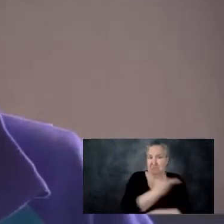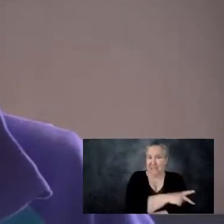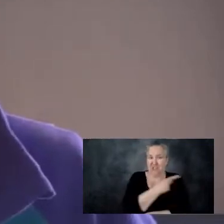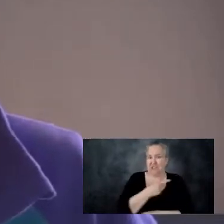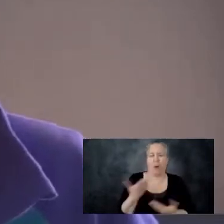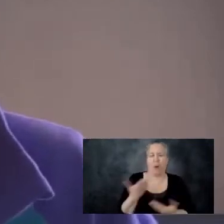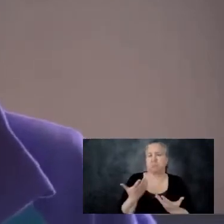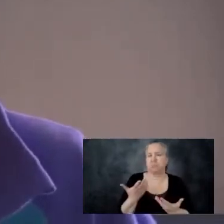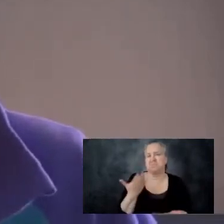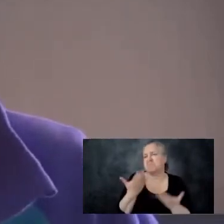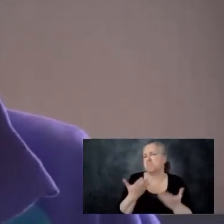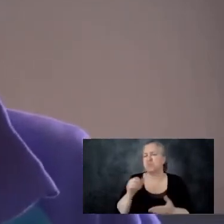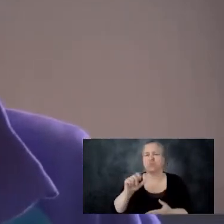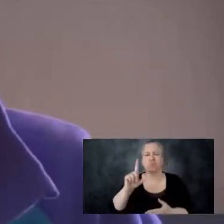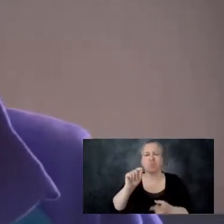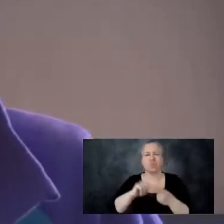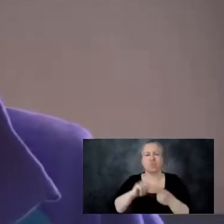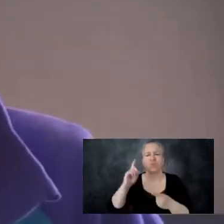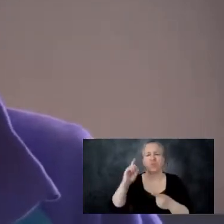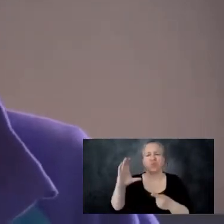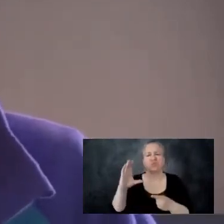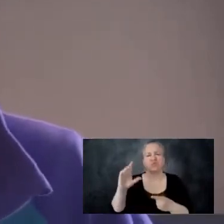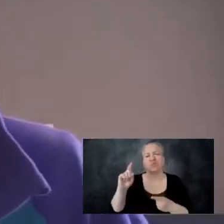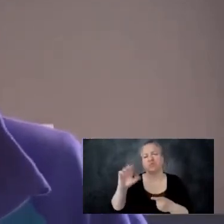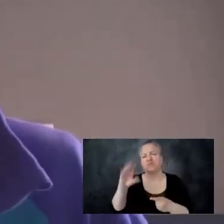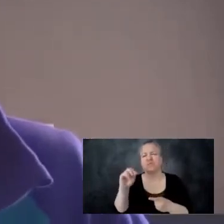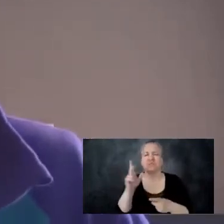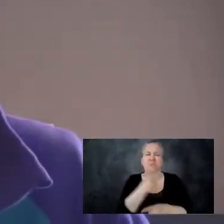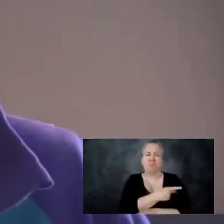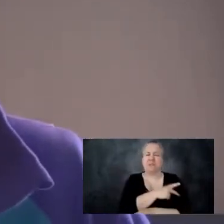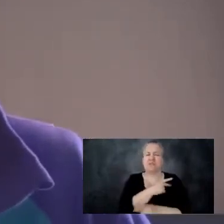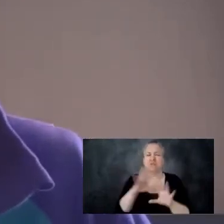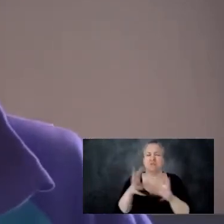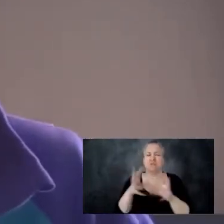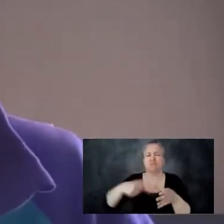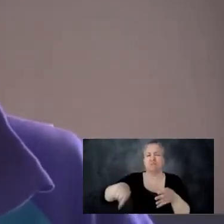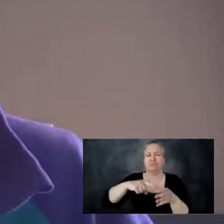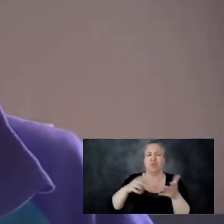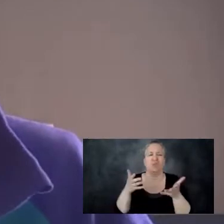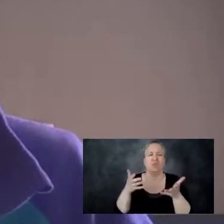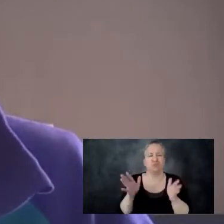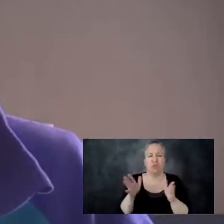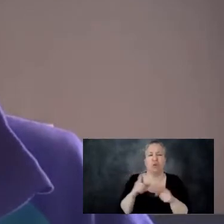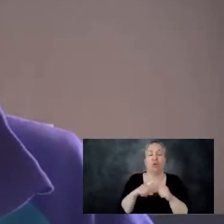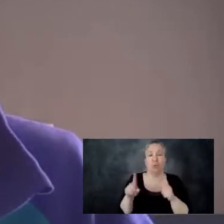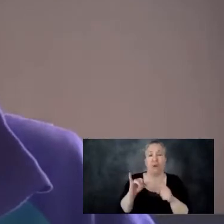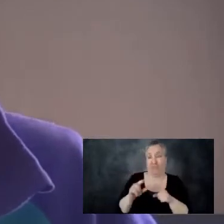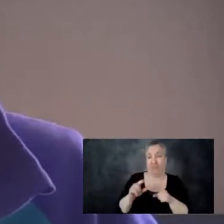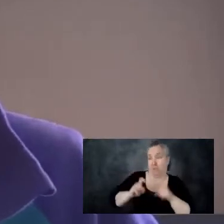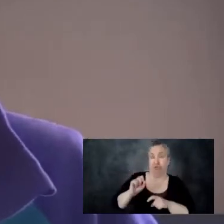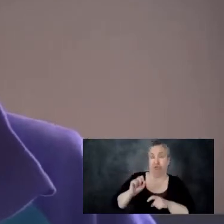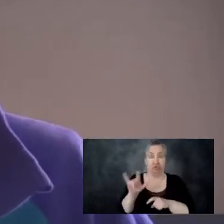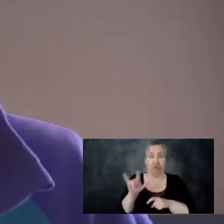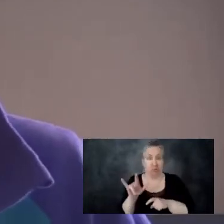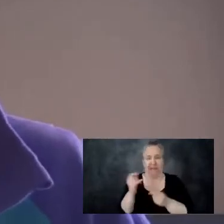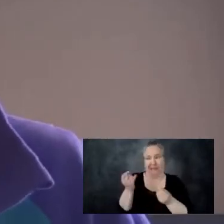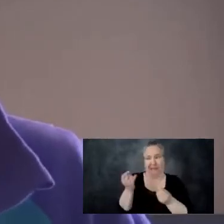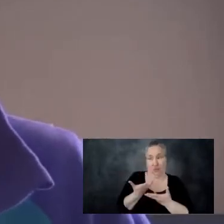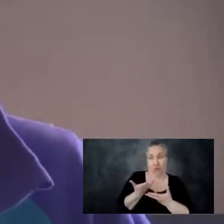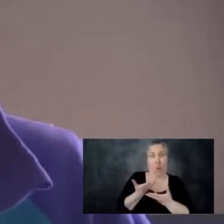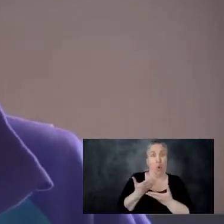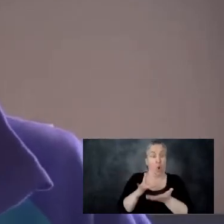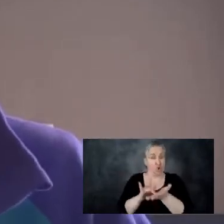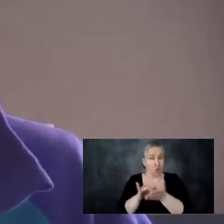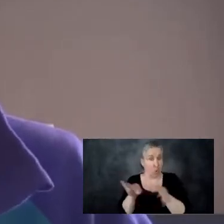between 20 to 100, 150 patients. But these trials tell us whether this is a worthy drug, a